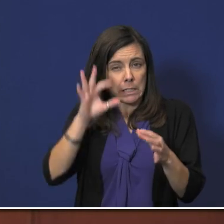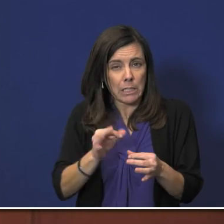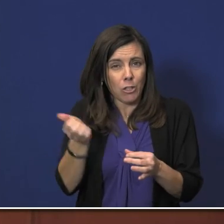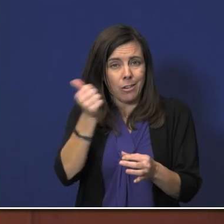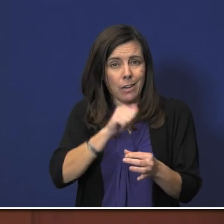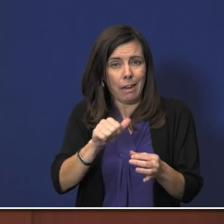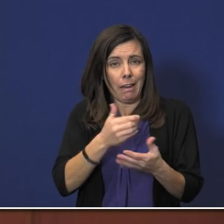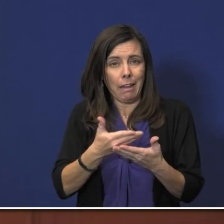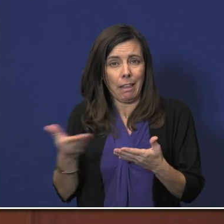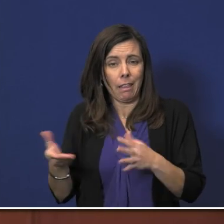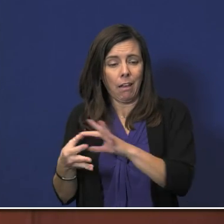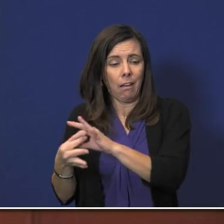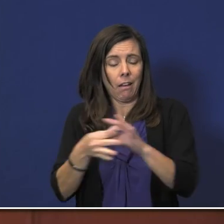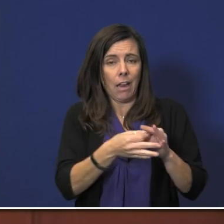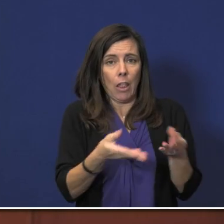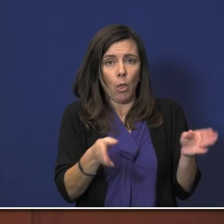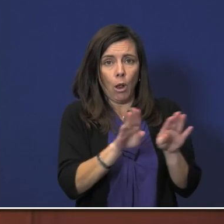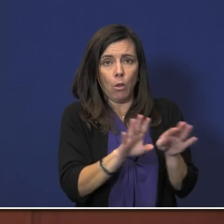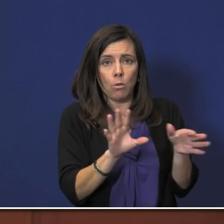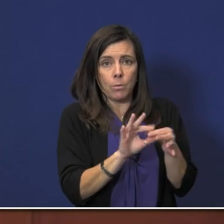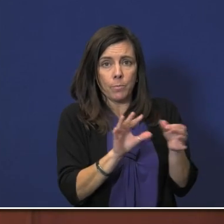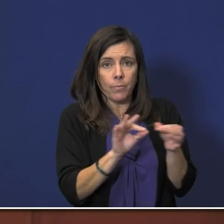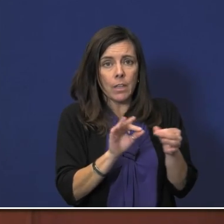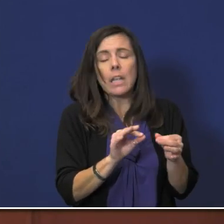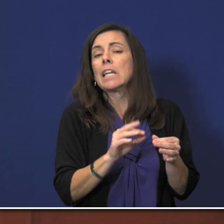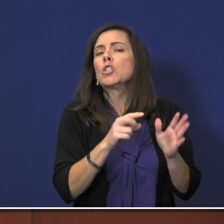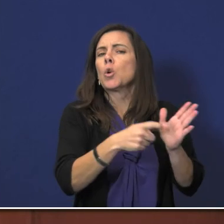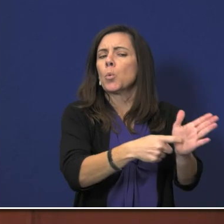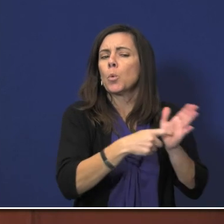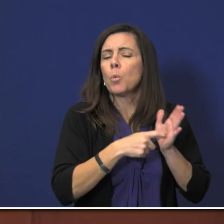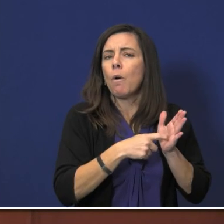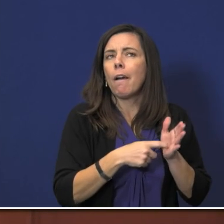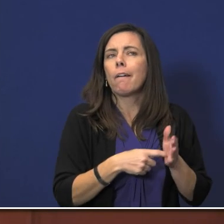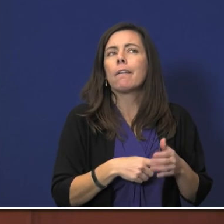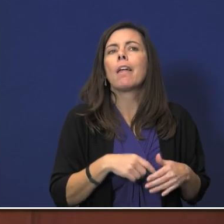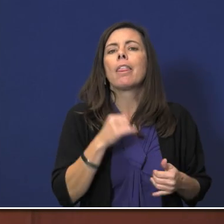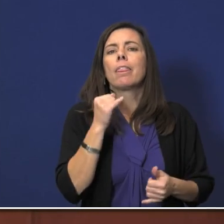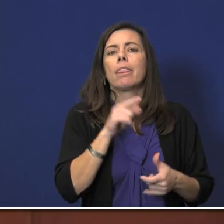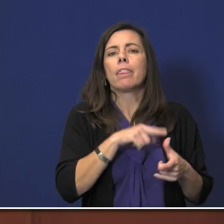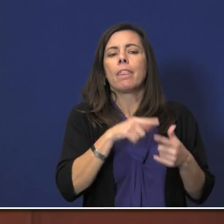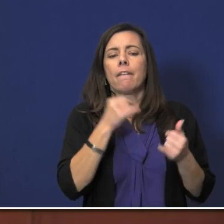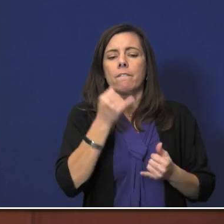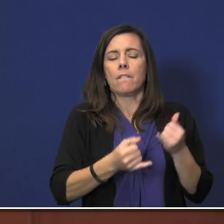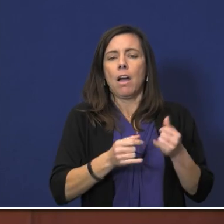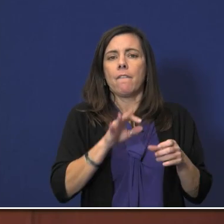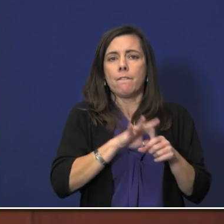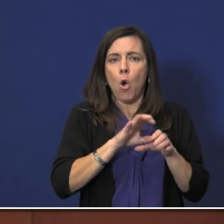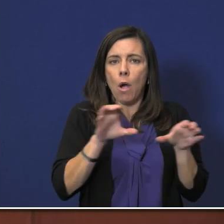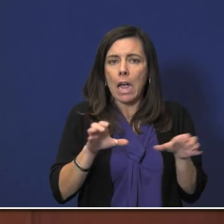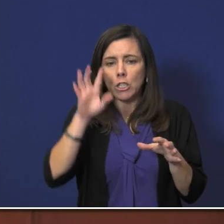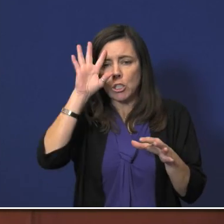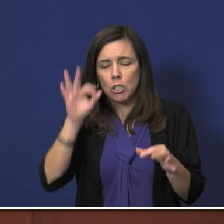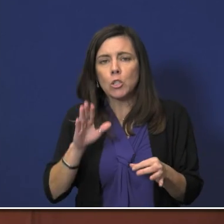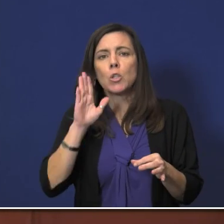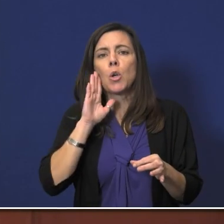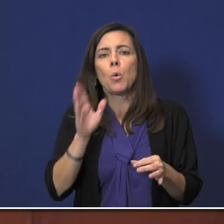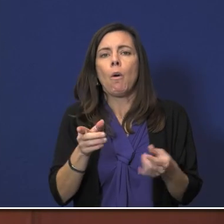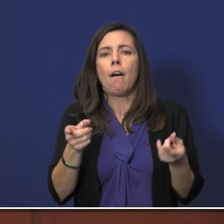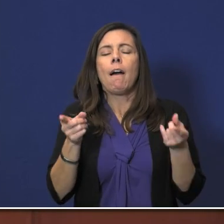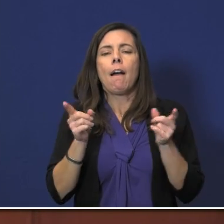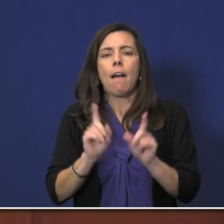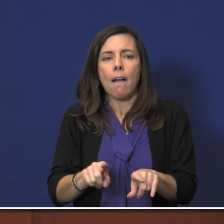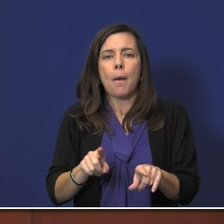matter considered in the closed session is required, such final vote, action, or decision shall be taken upon